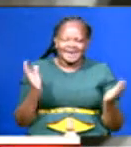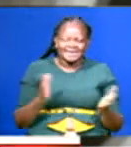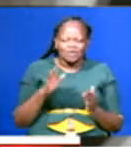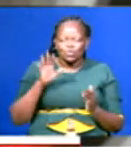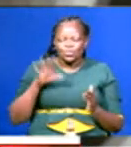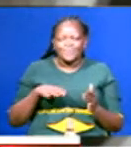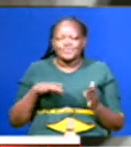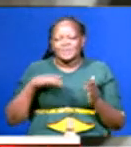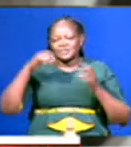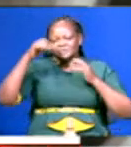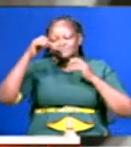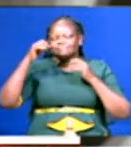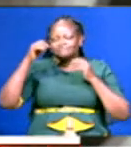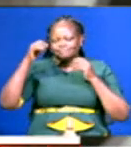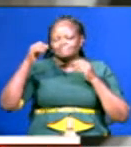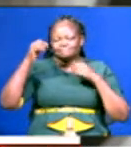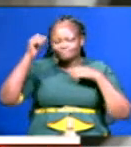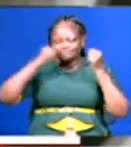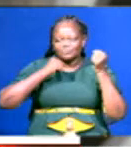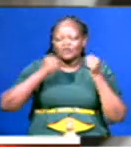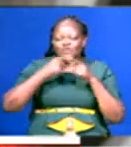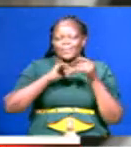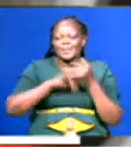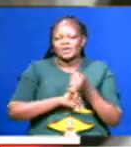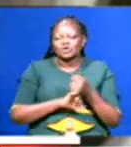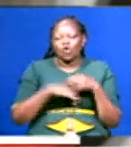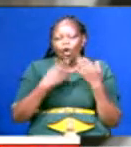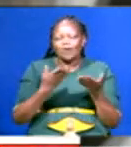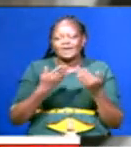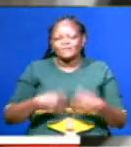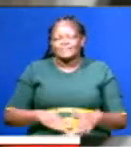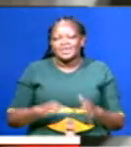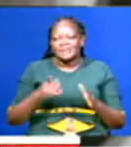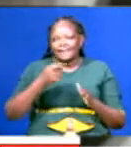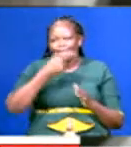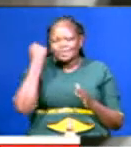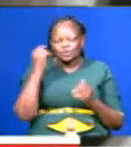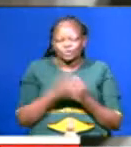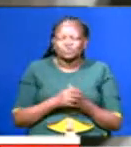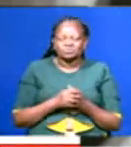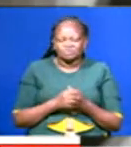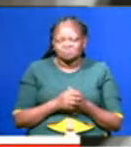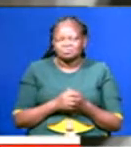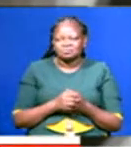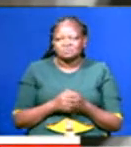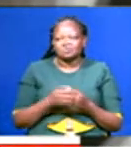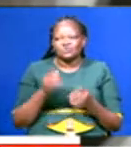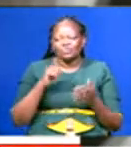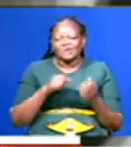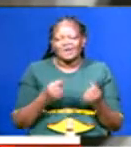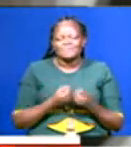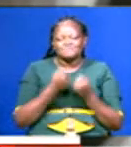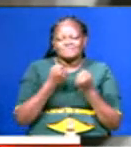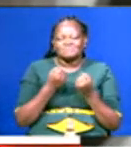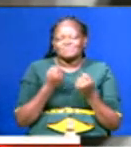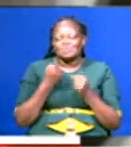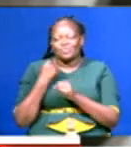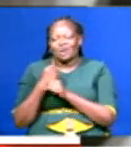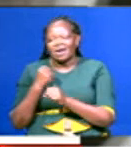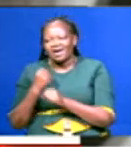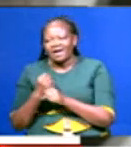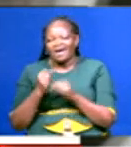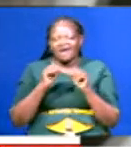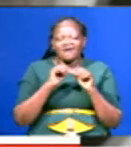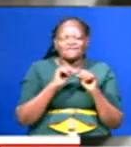from getting married, believe it or not, or even giving birth due to the inconvenience, of course, of juggling between family and